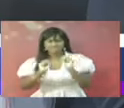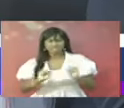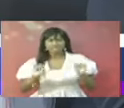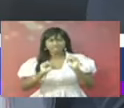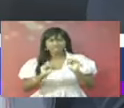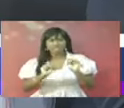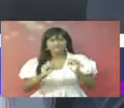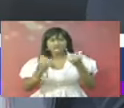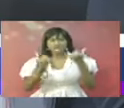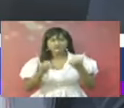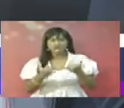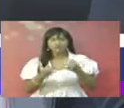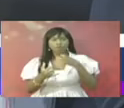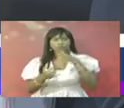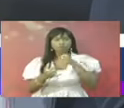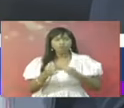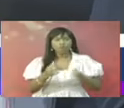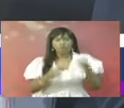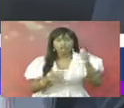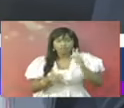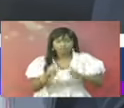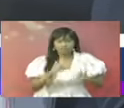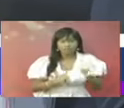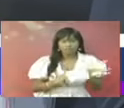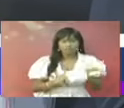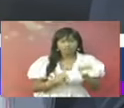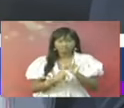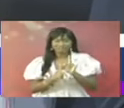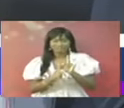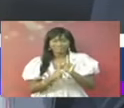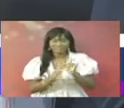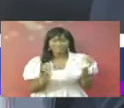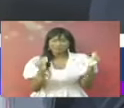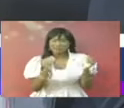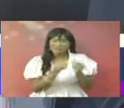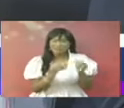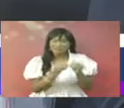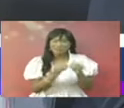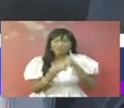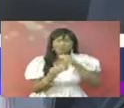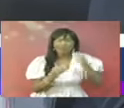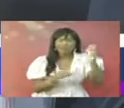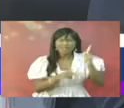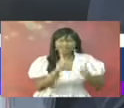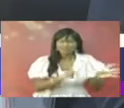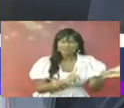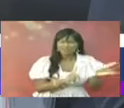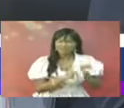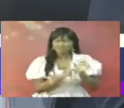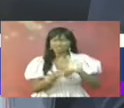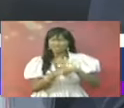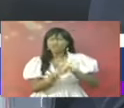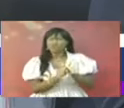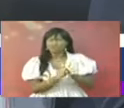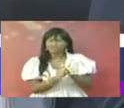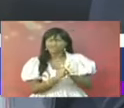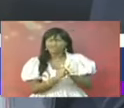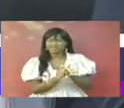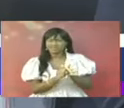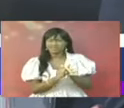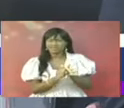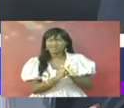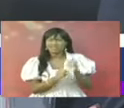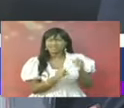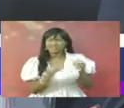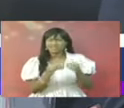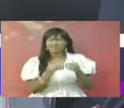age distribution of those being affected leaning towards some of the older and therefore more vulnerable individuals, a